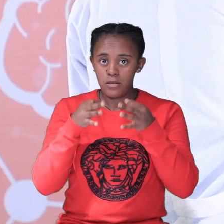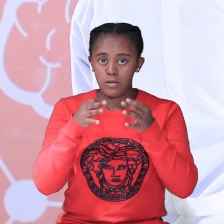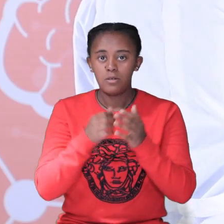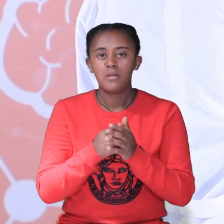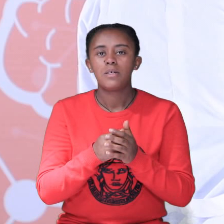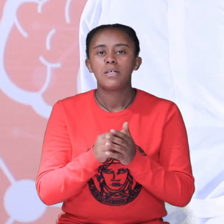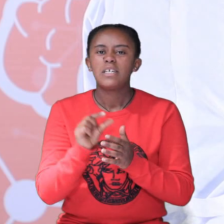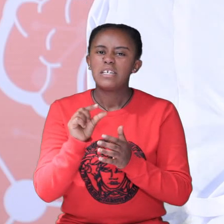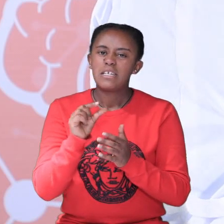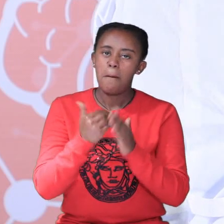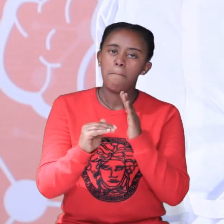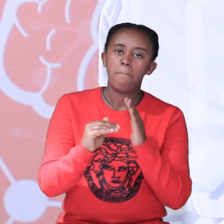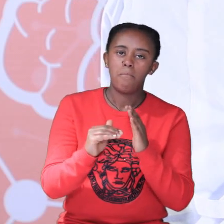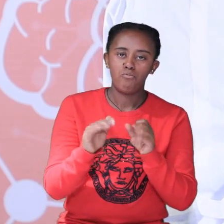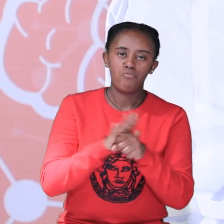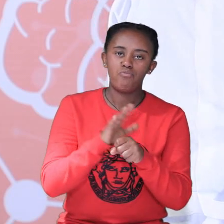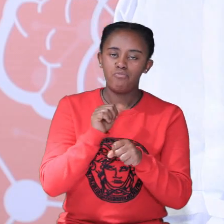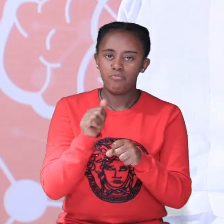some light,